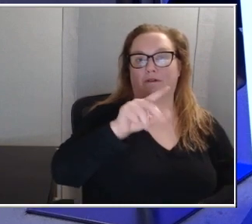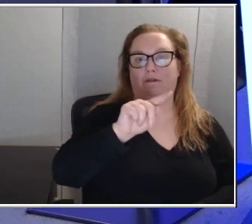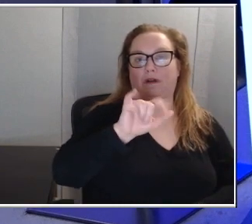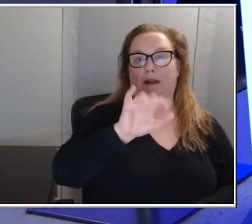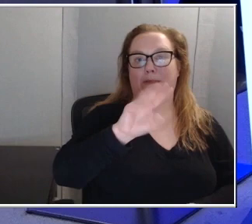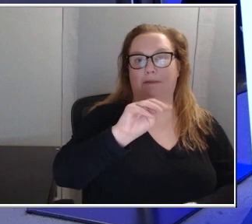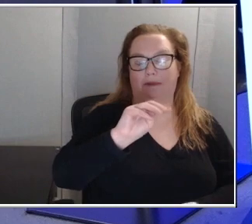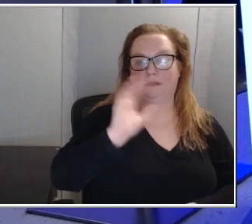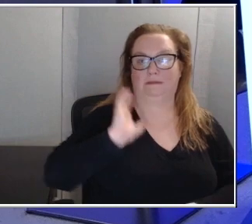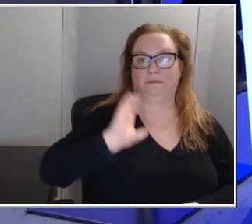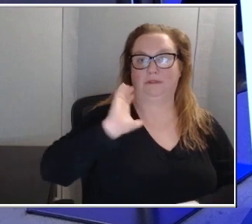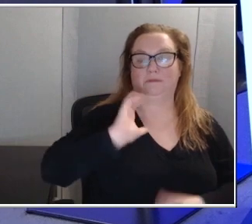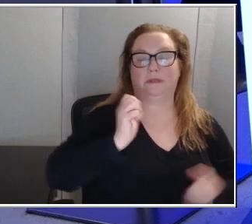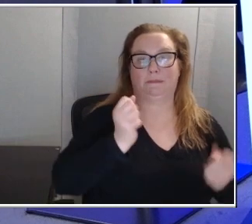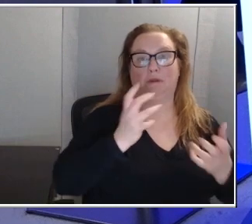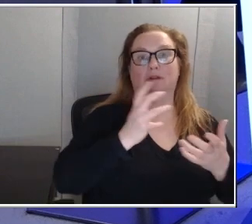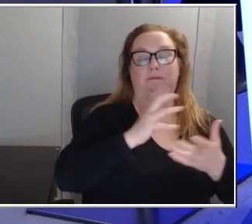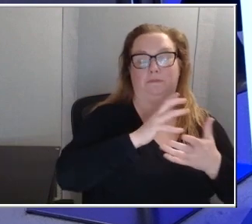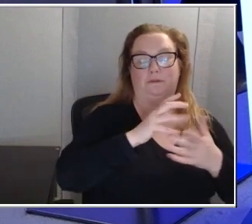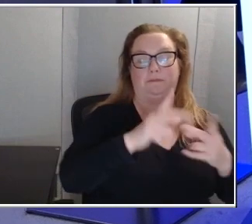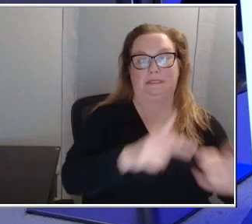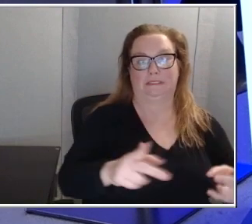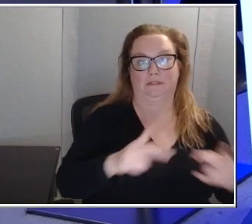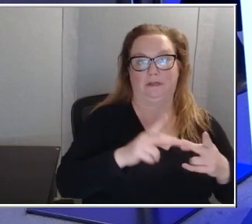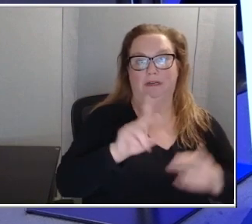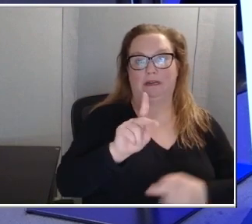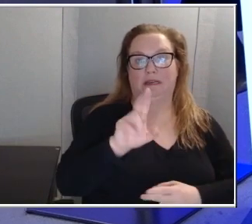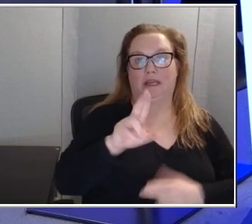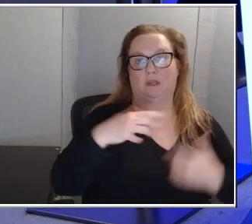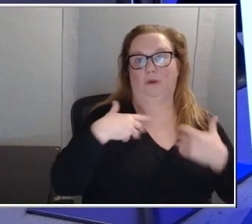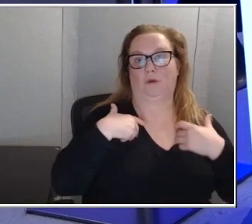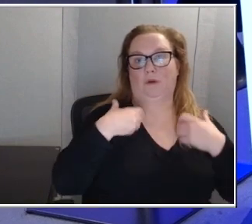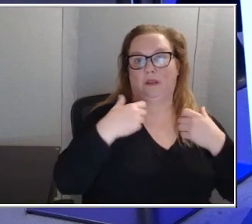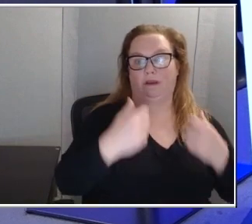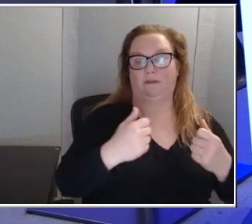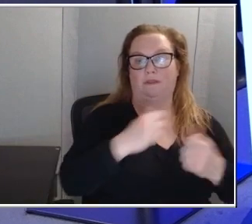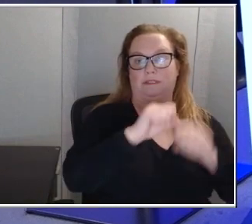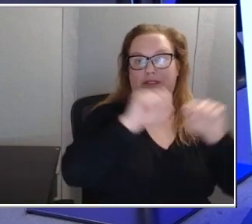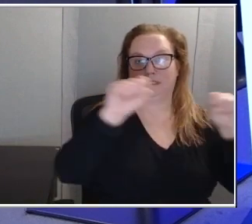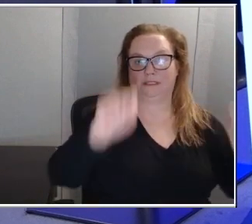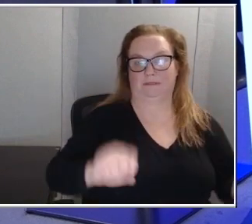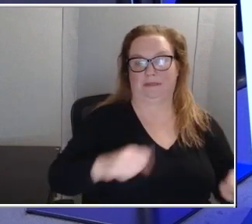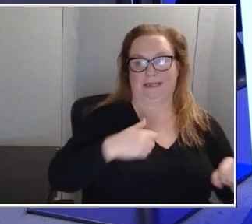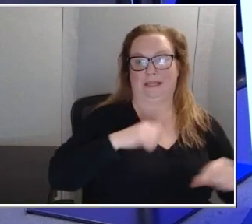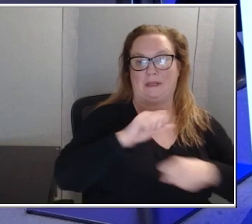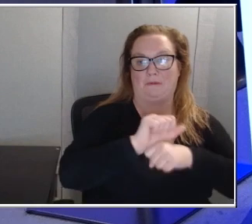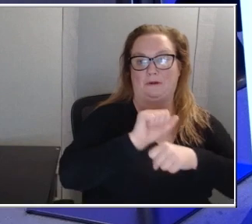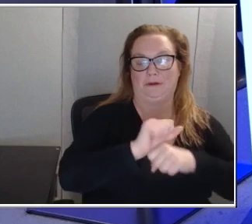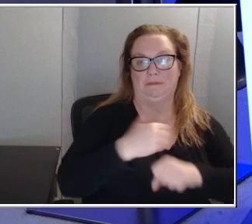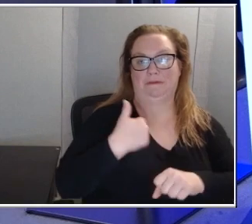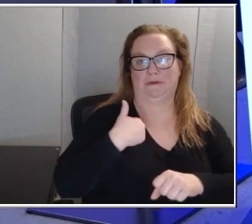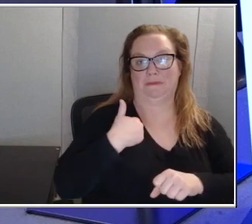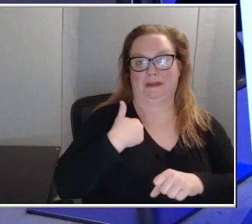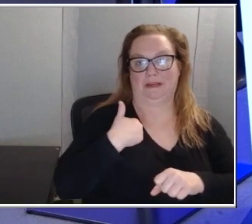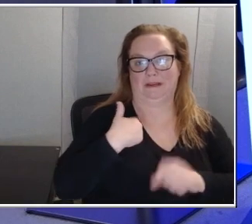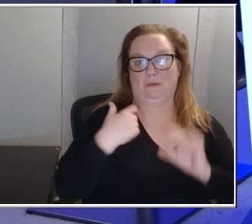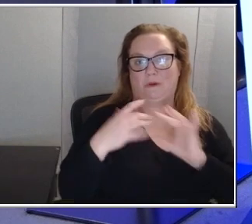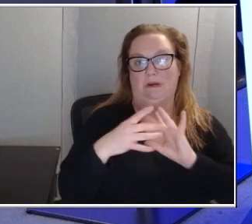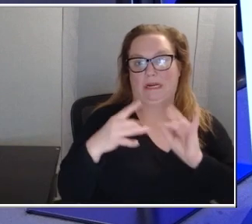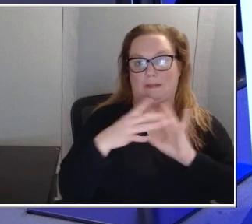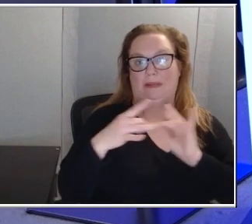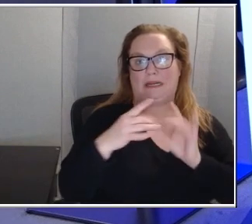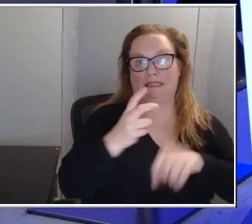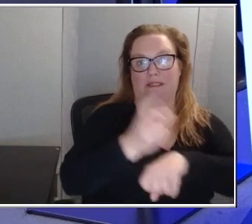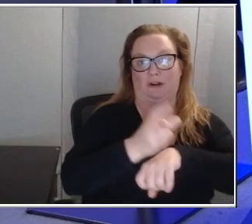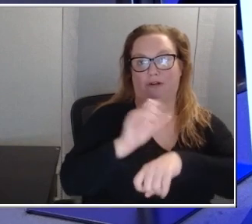in multiple capacities. He was the KU Health System Chief Medical Officer. He had that job before I did. We both were commenting, that's a hard